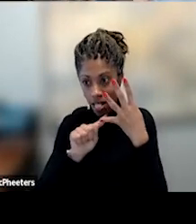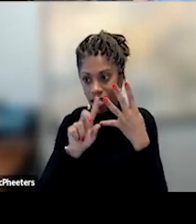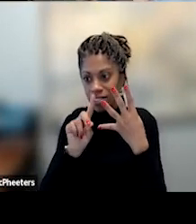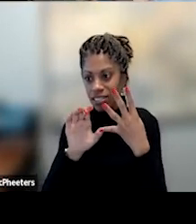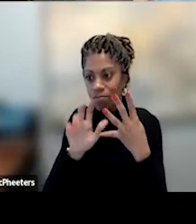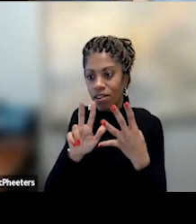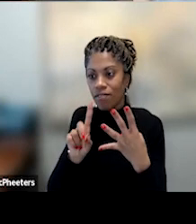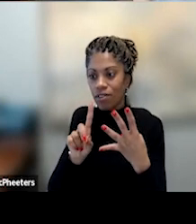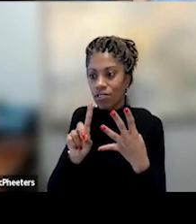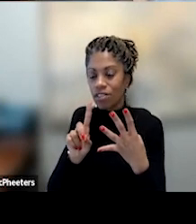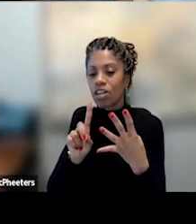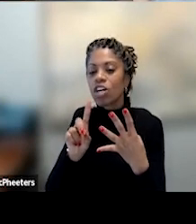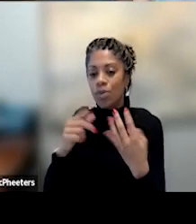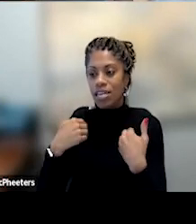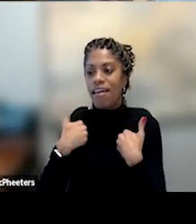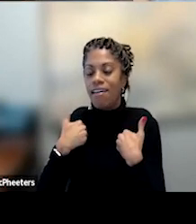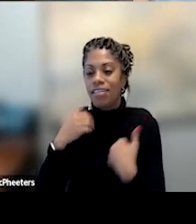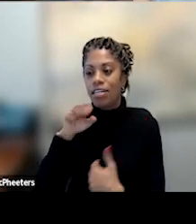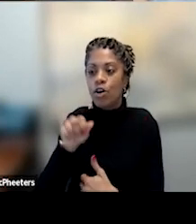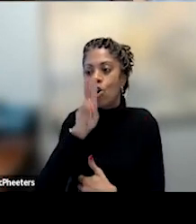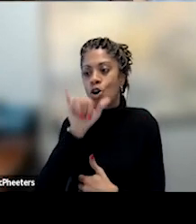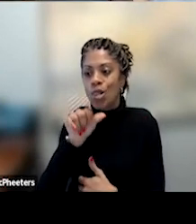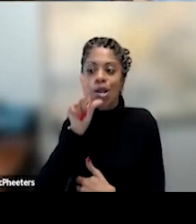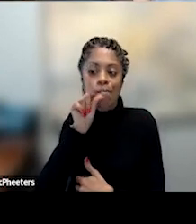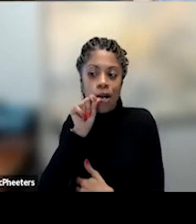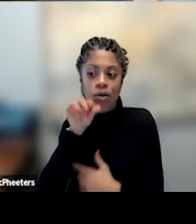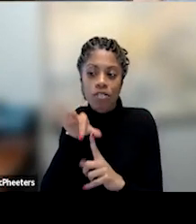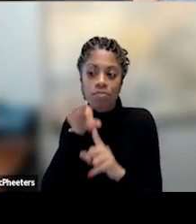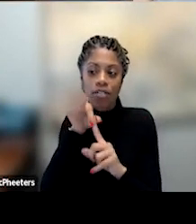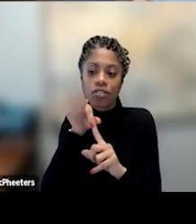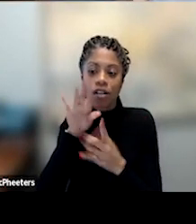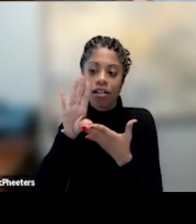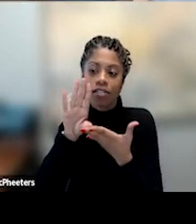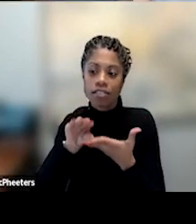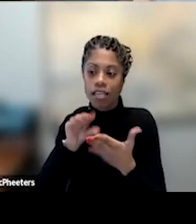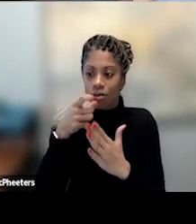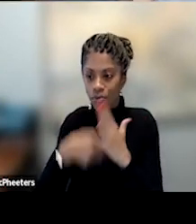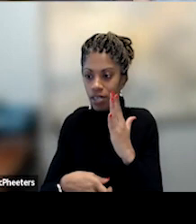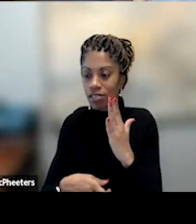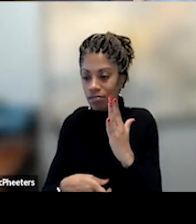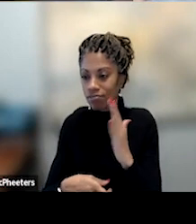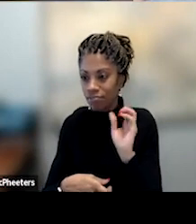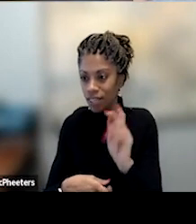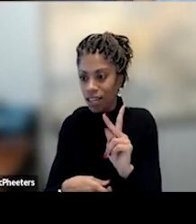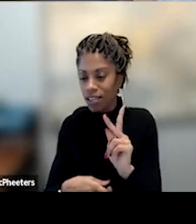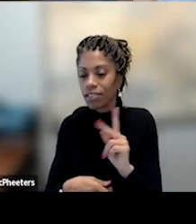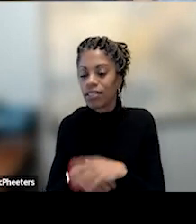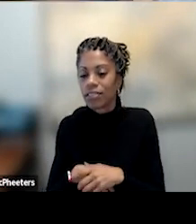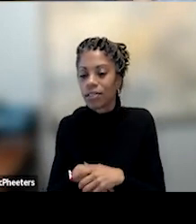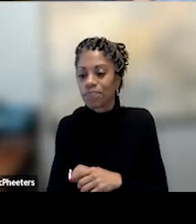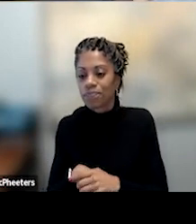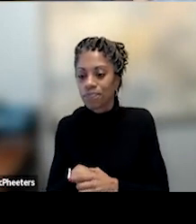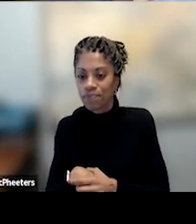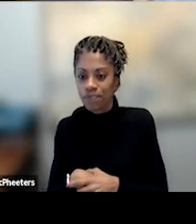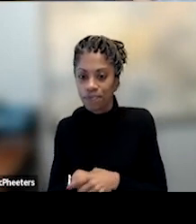to get early bird pricing. That's for members and non-members. But if you become a member, you're going to save more than it costs you to become a member.